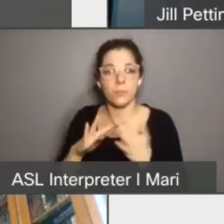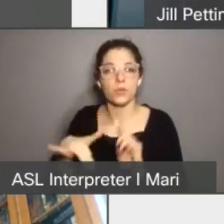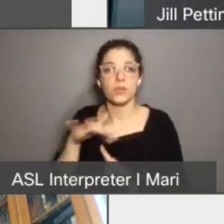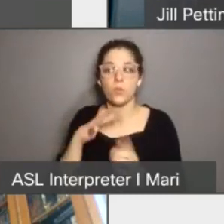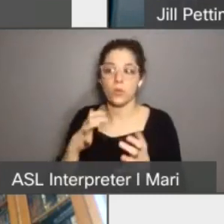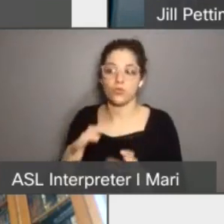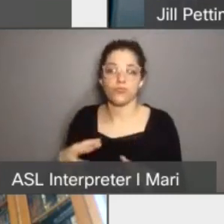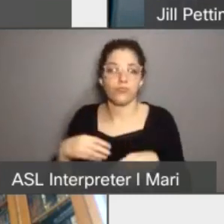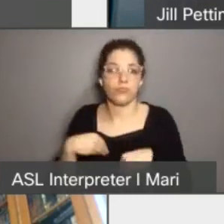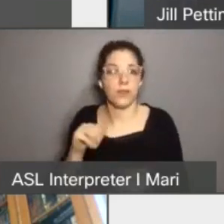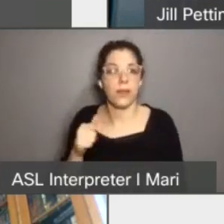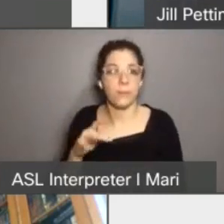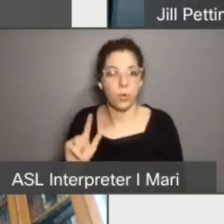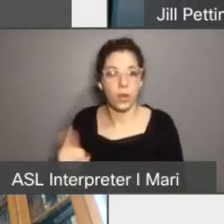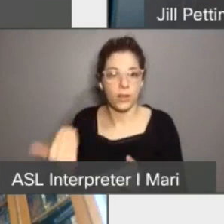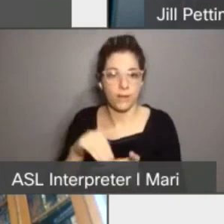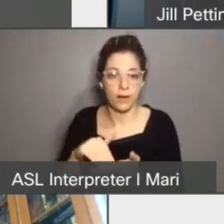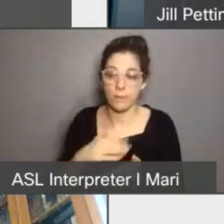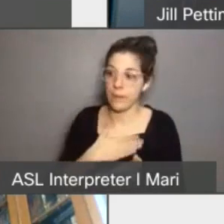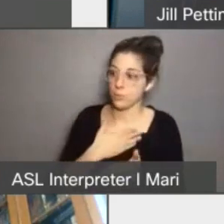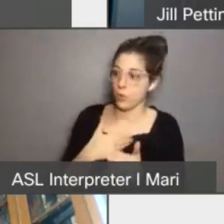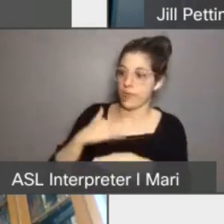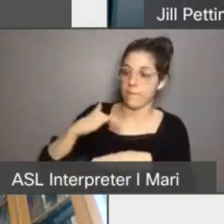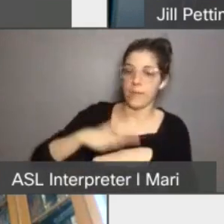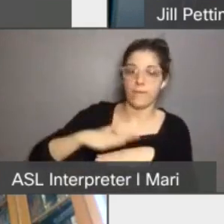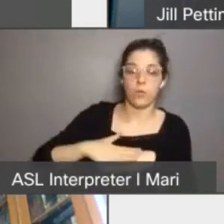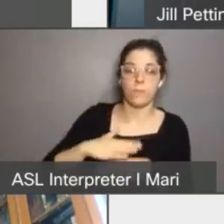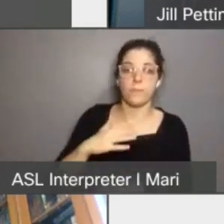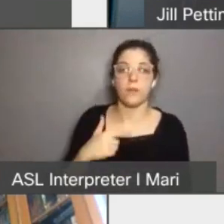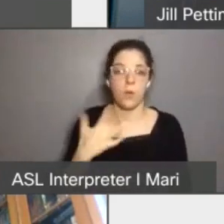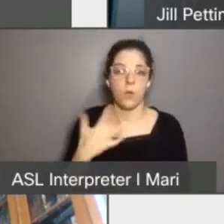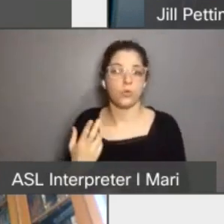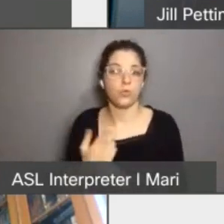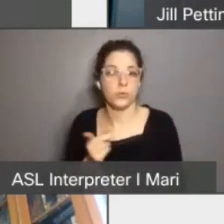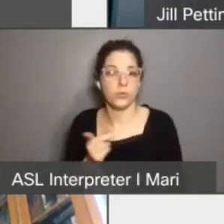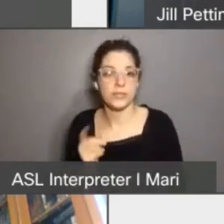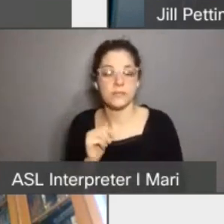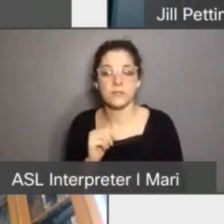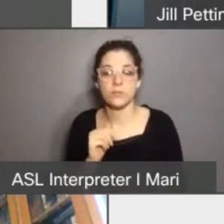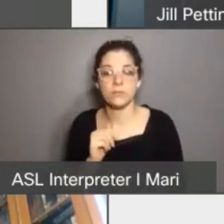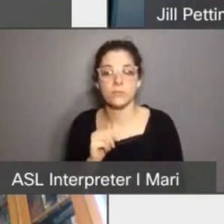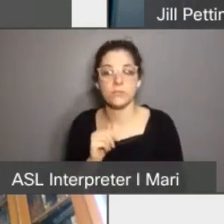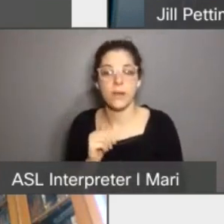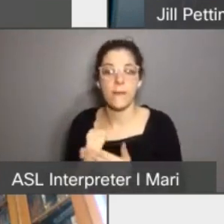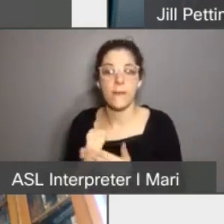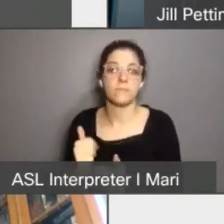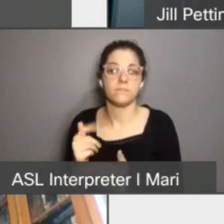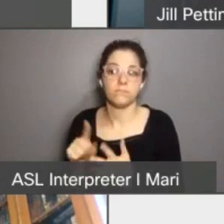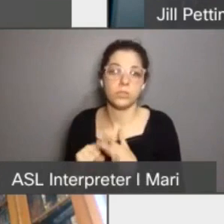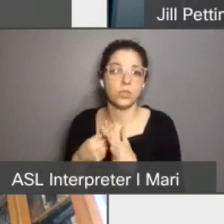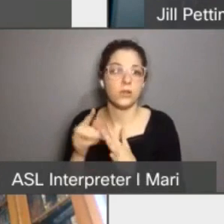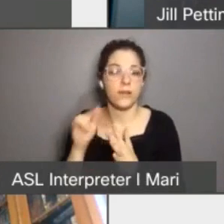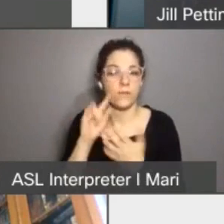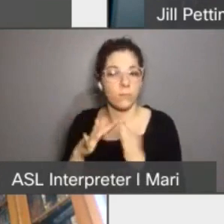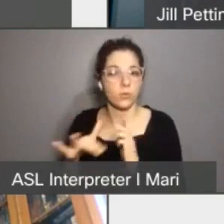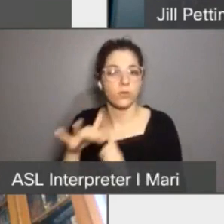April. I happen to have this platform, and I want to use it to help kickstart that for the community,